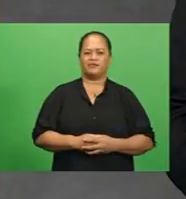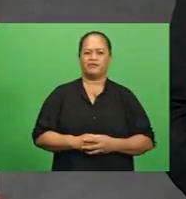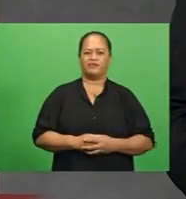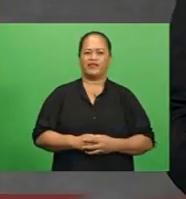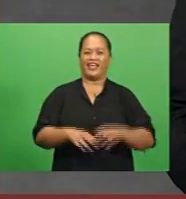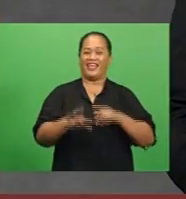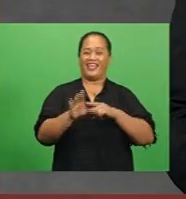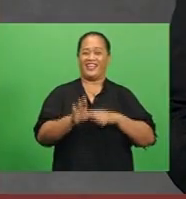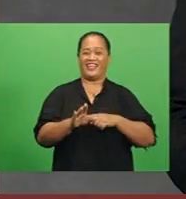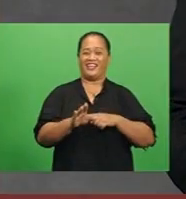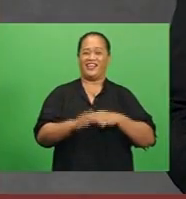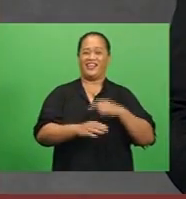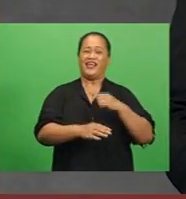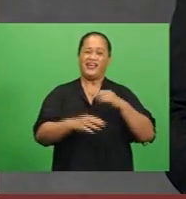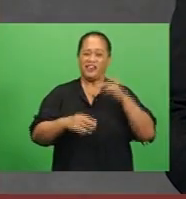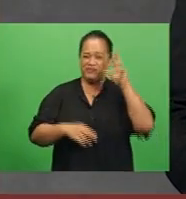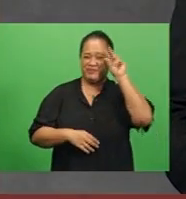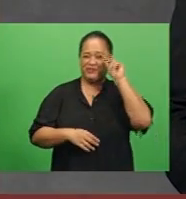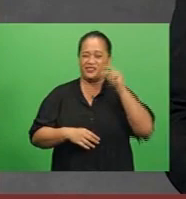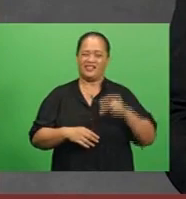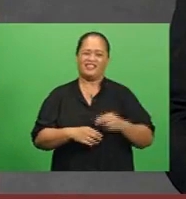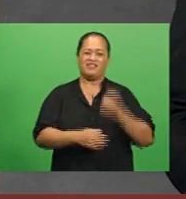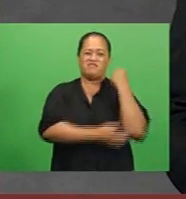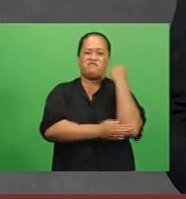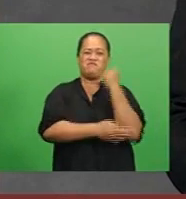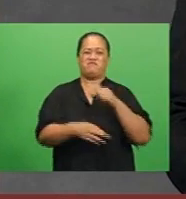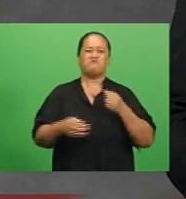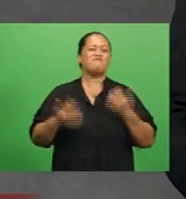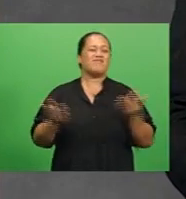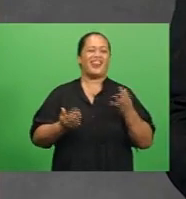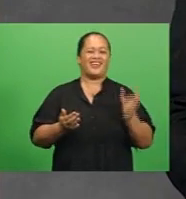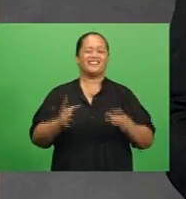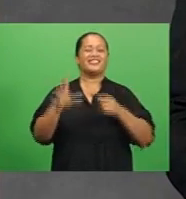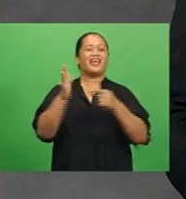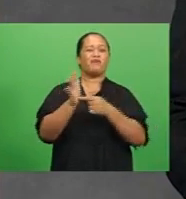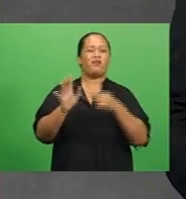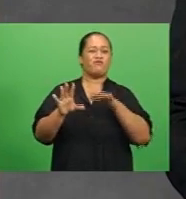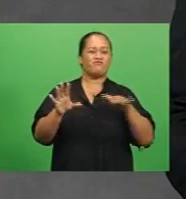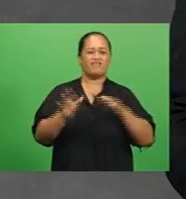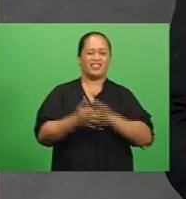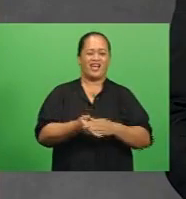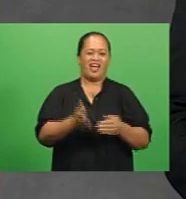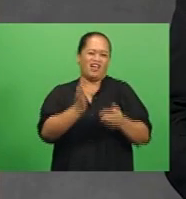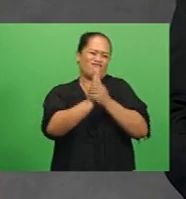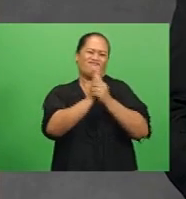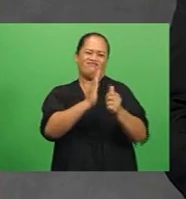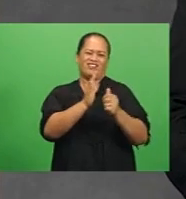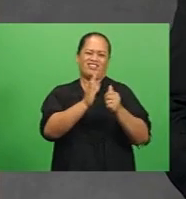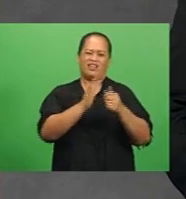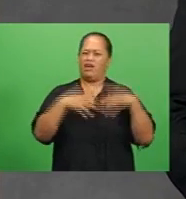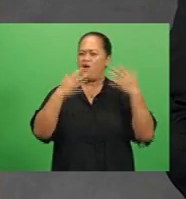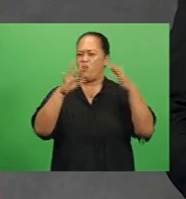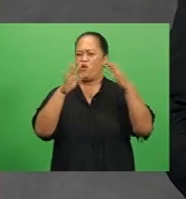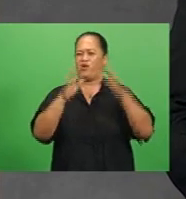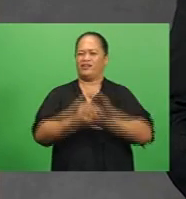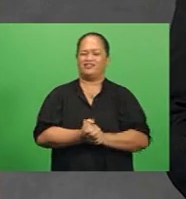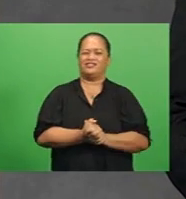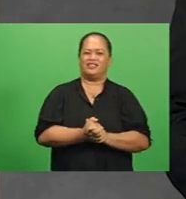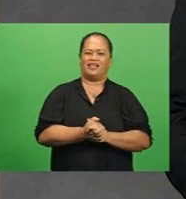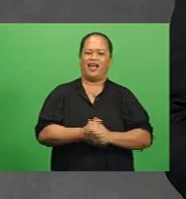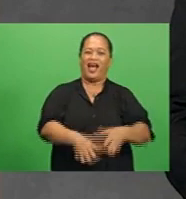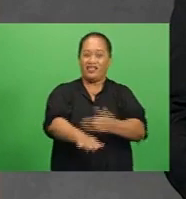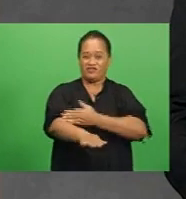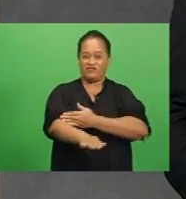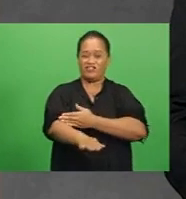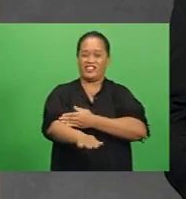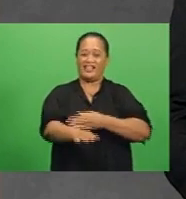Young flying Fijian lock Temo Mayanabanua's career has grown in leaps and bounds over the last few years. The former national age grade